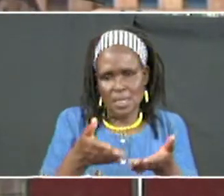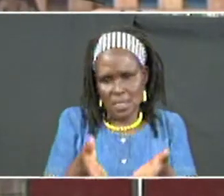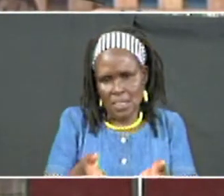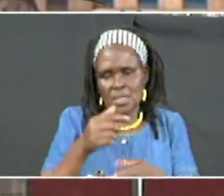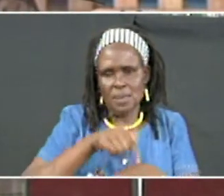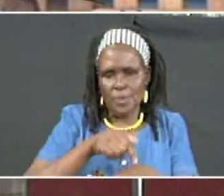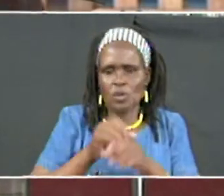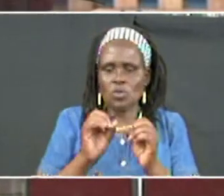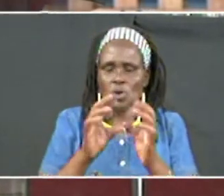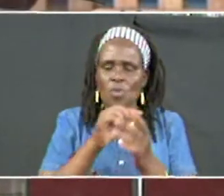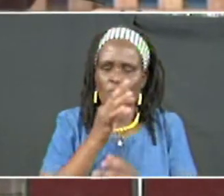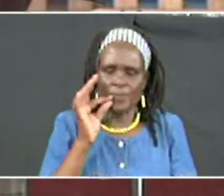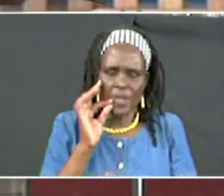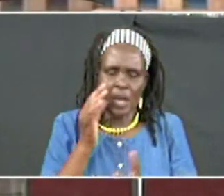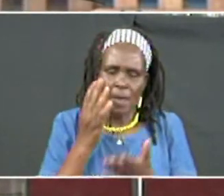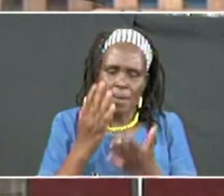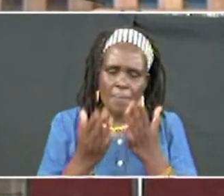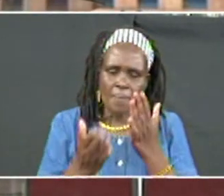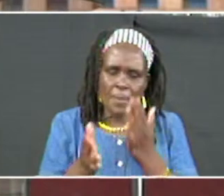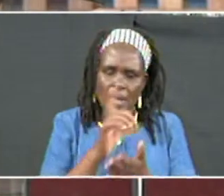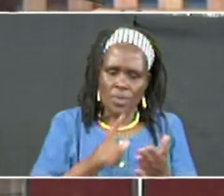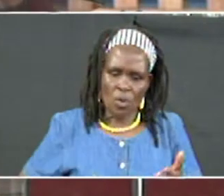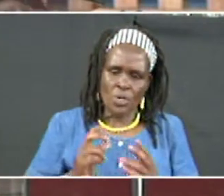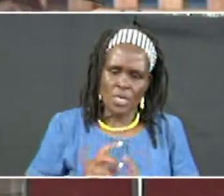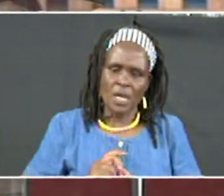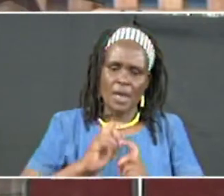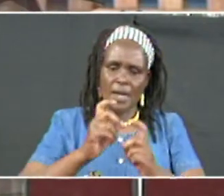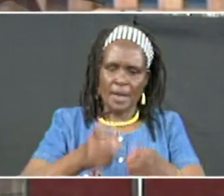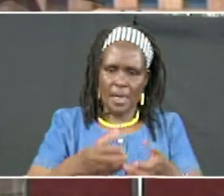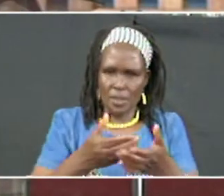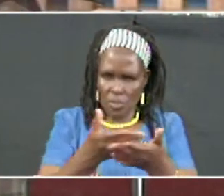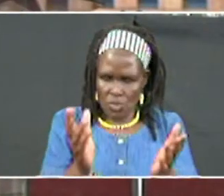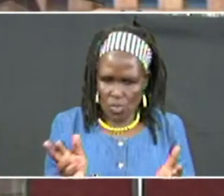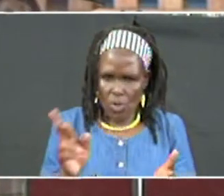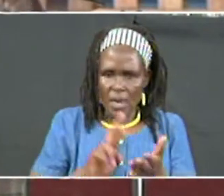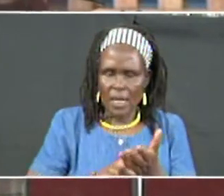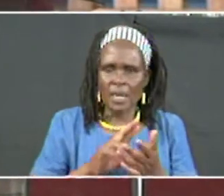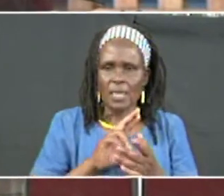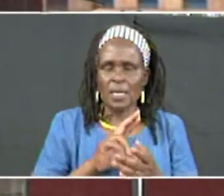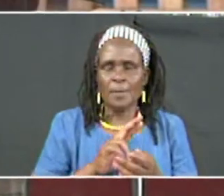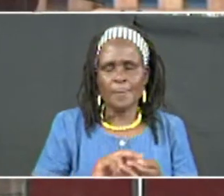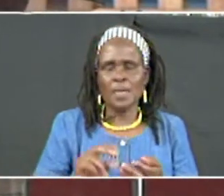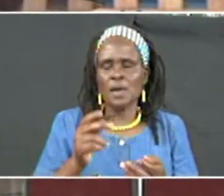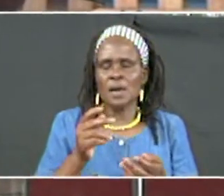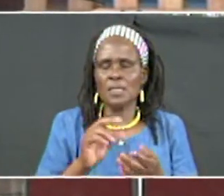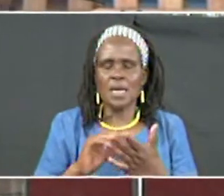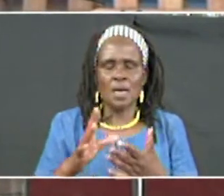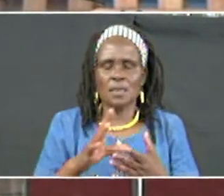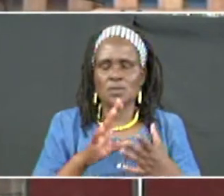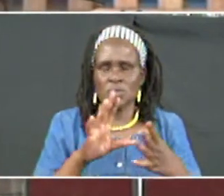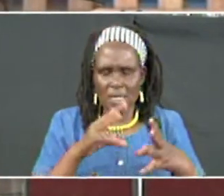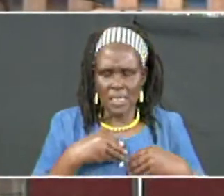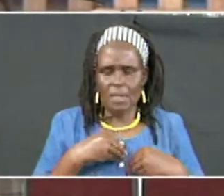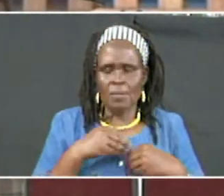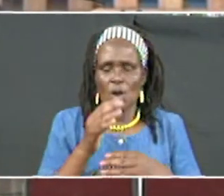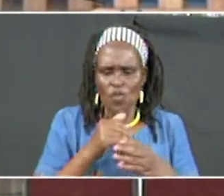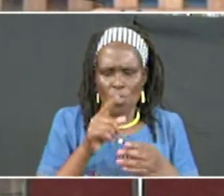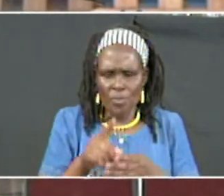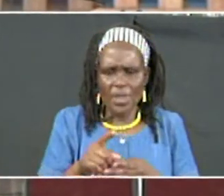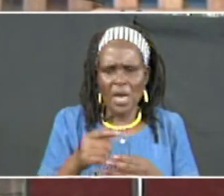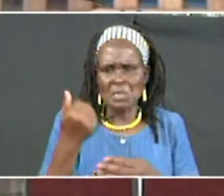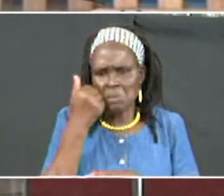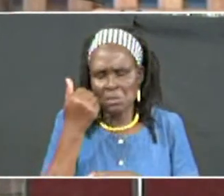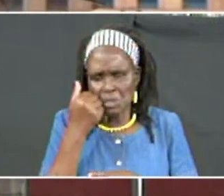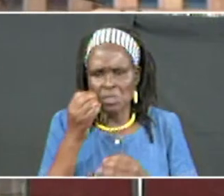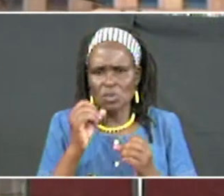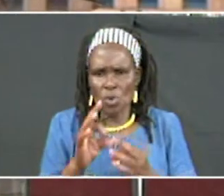fasting, may the Lord grant you reprieve. May the Lord grant you reprieve from that disease or of a